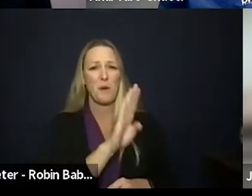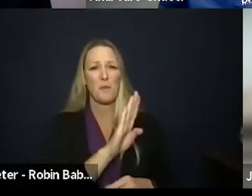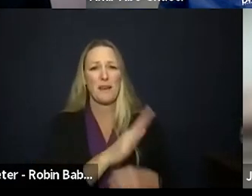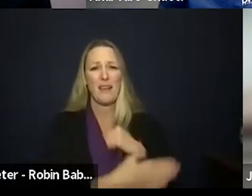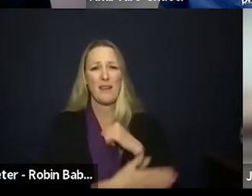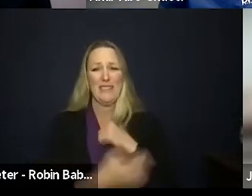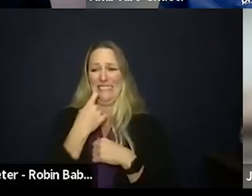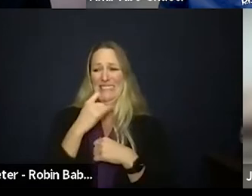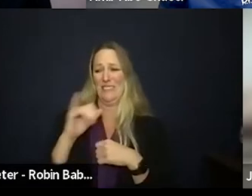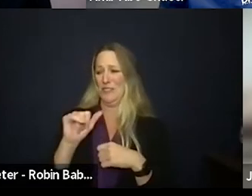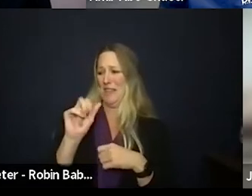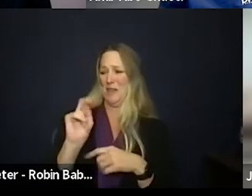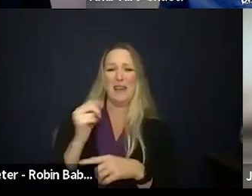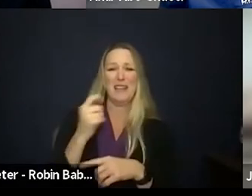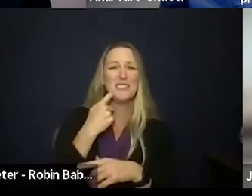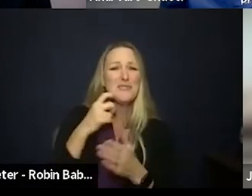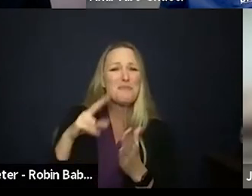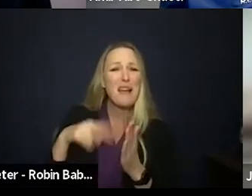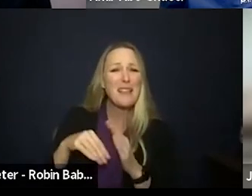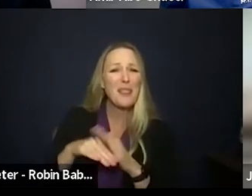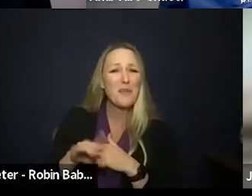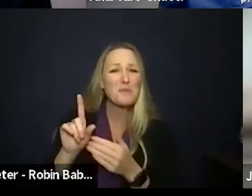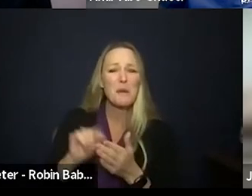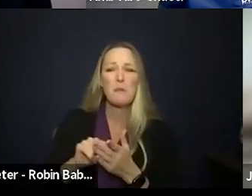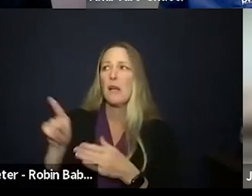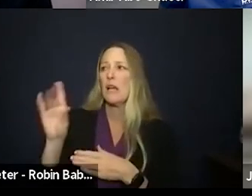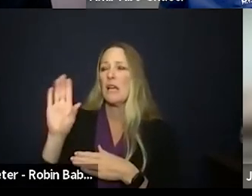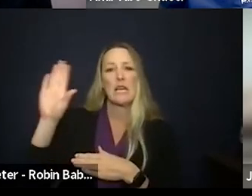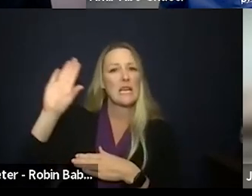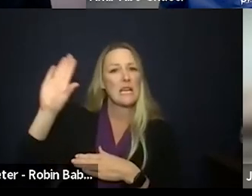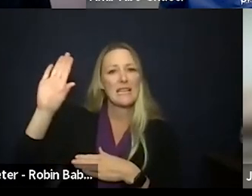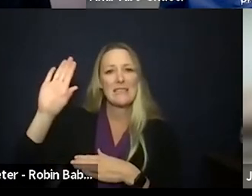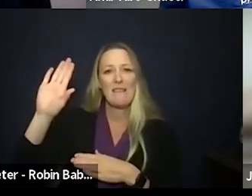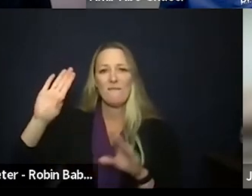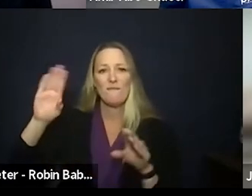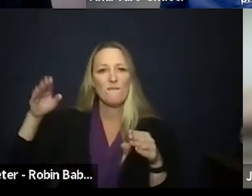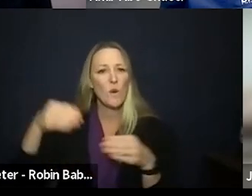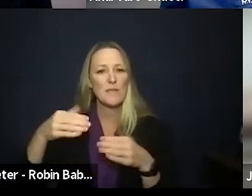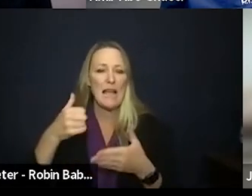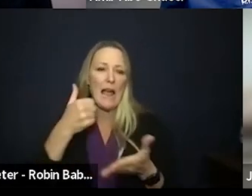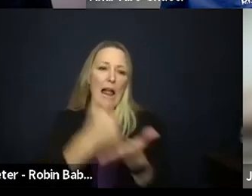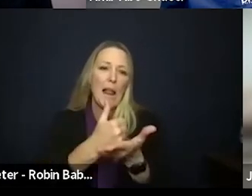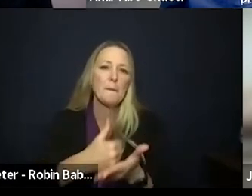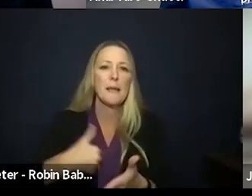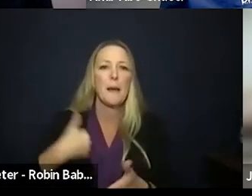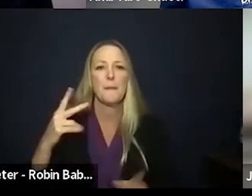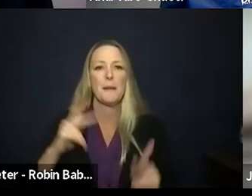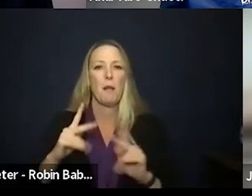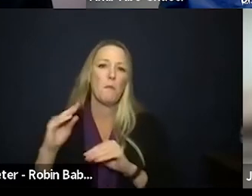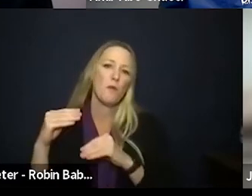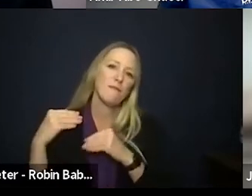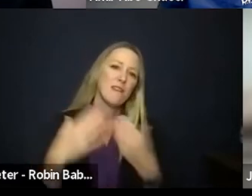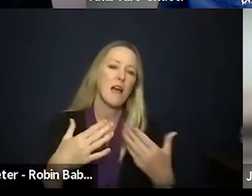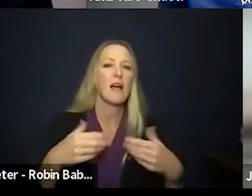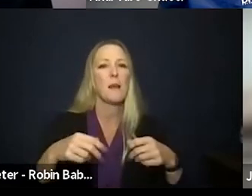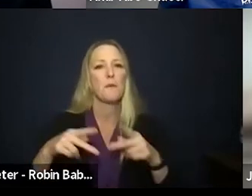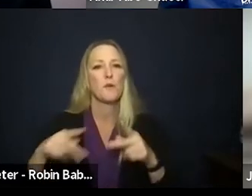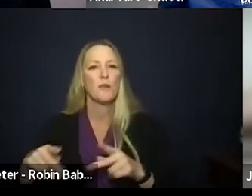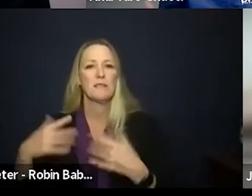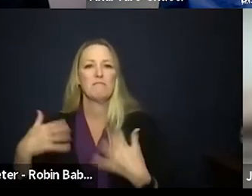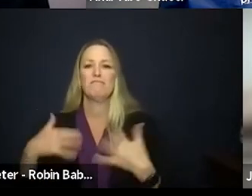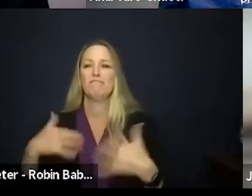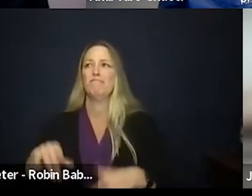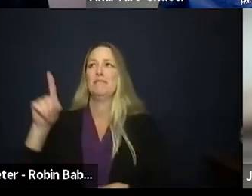january i just read that in the paper and he's just so focused on helping young people and providing young people with opportunities um he